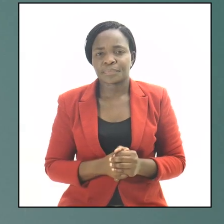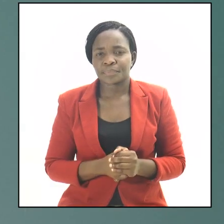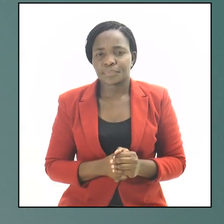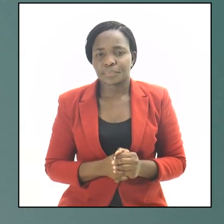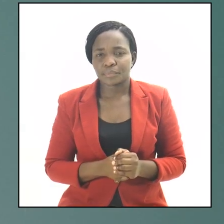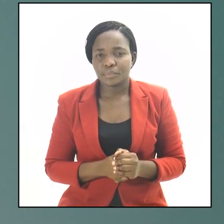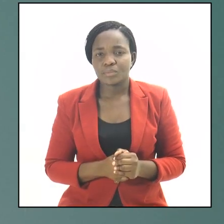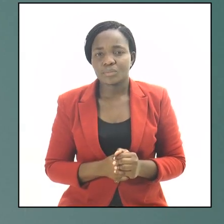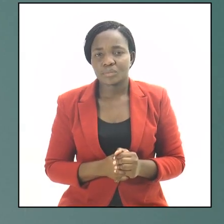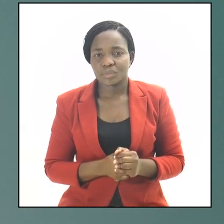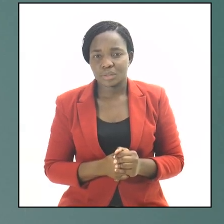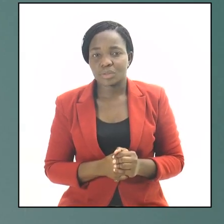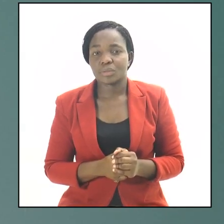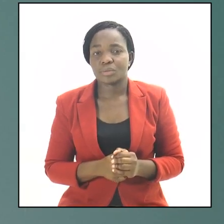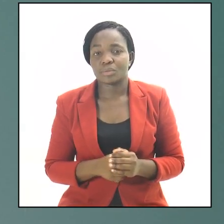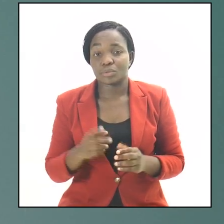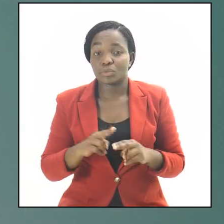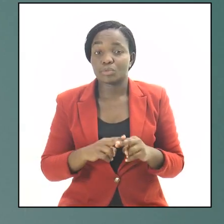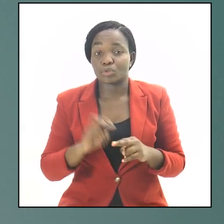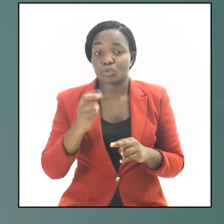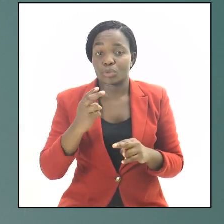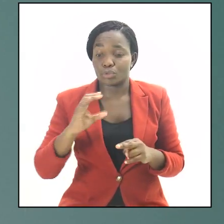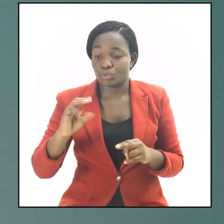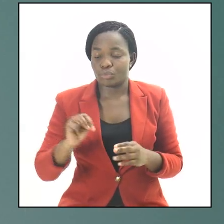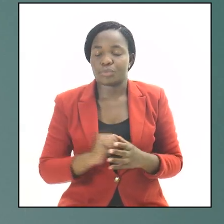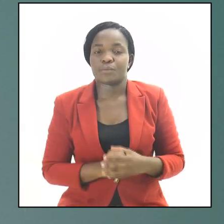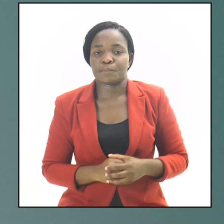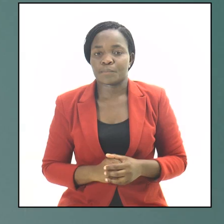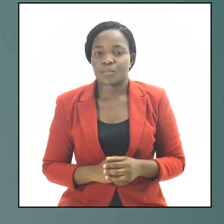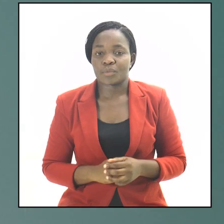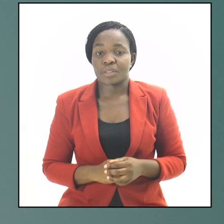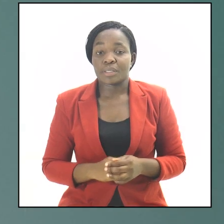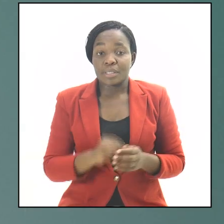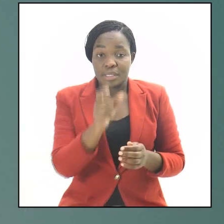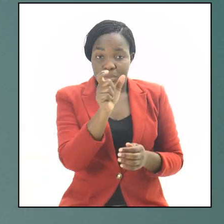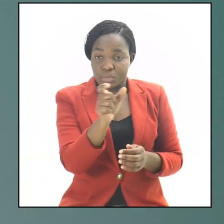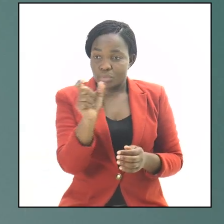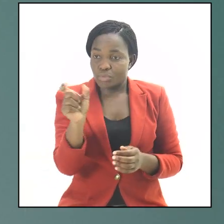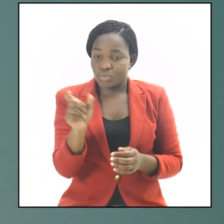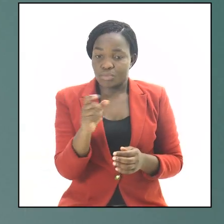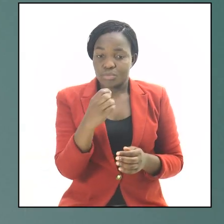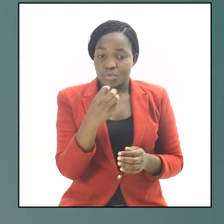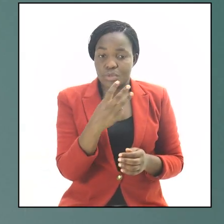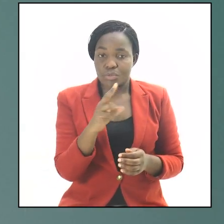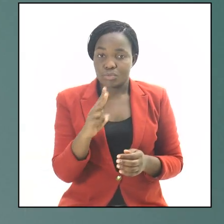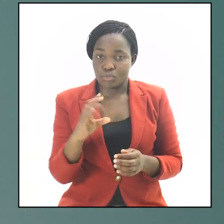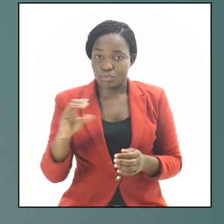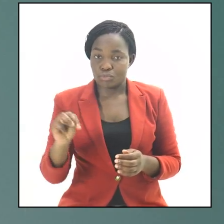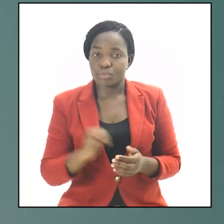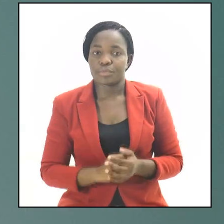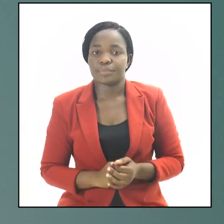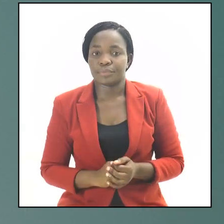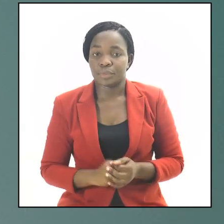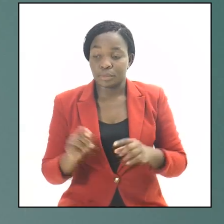in square centimeters, because there are 32 square centimeters inside this